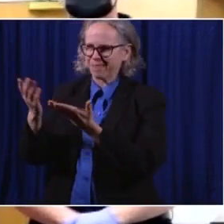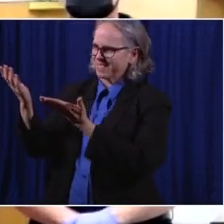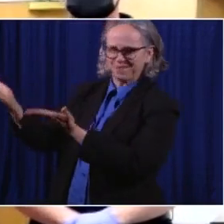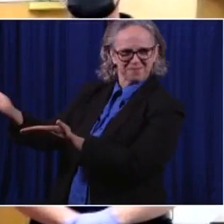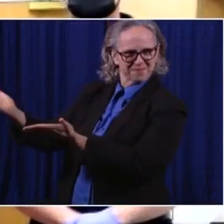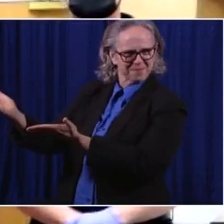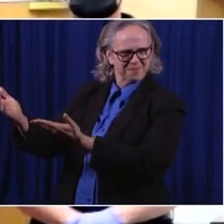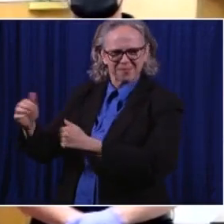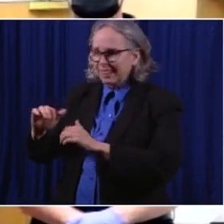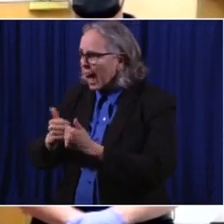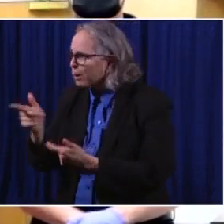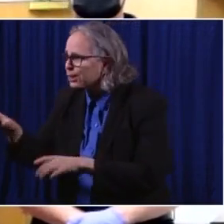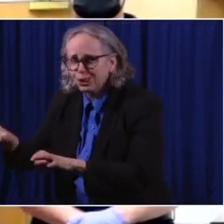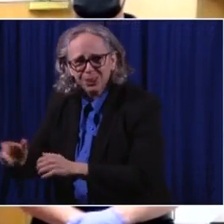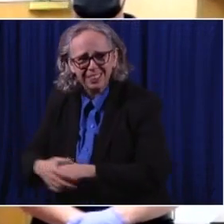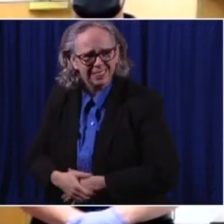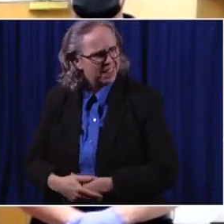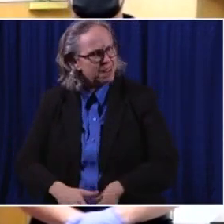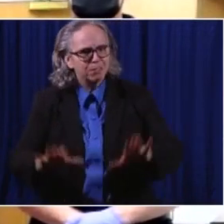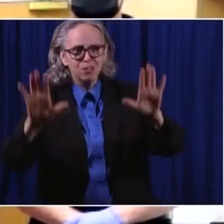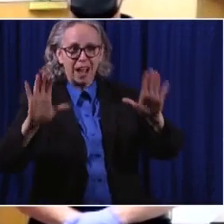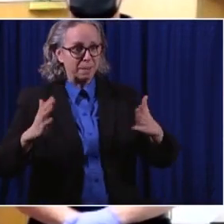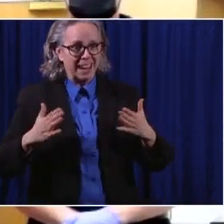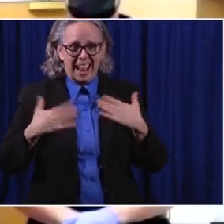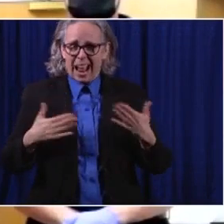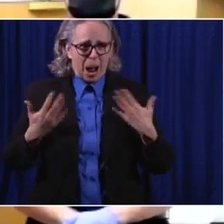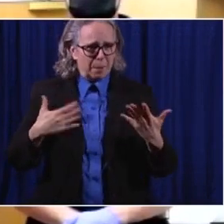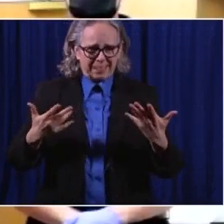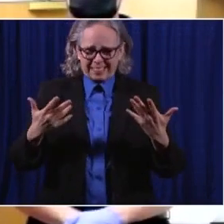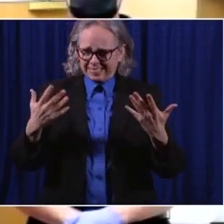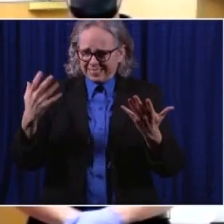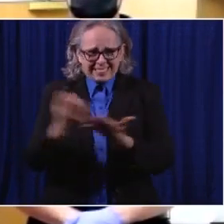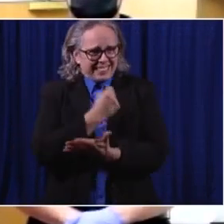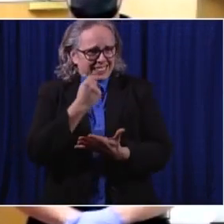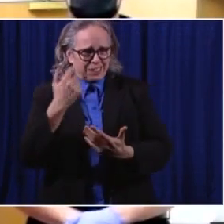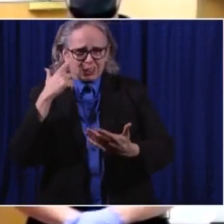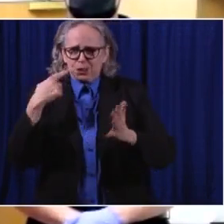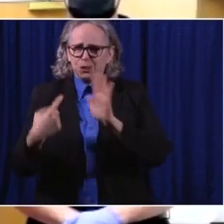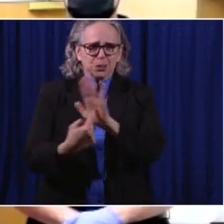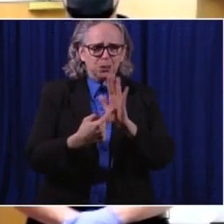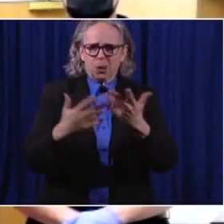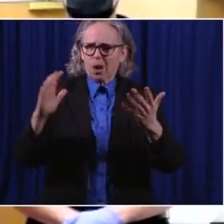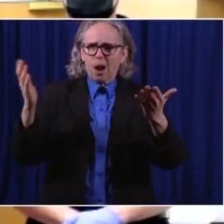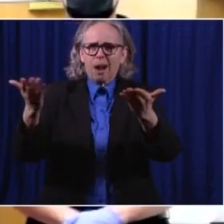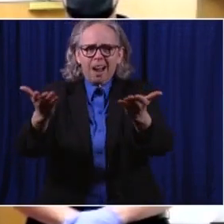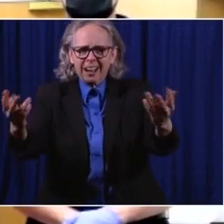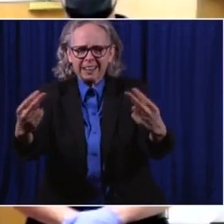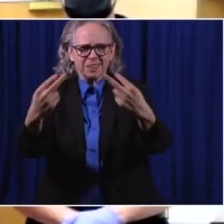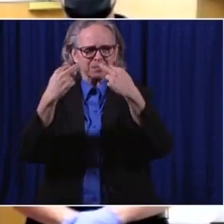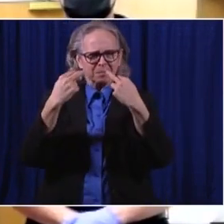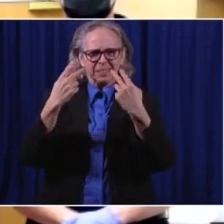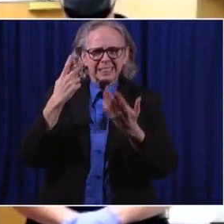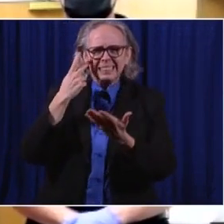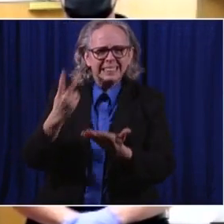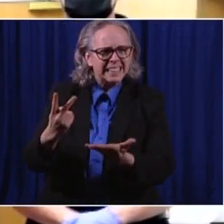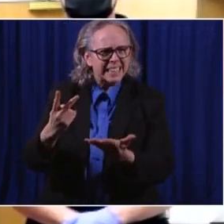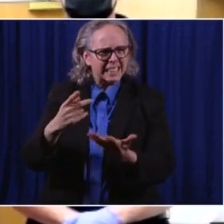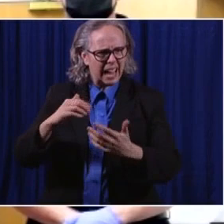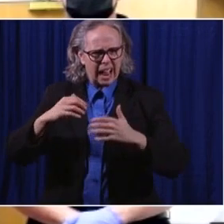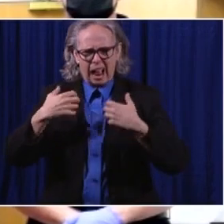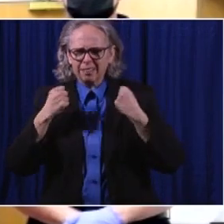strong message to Ohio EMS providers as well as all healthcare workers to obtain this vaccine. As the numbers have shown,